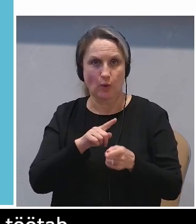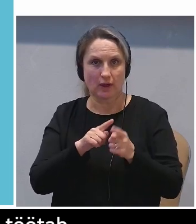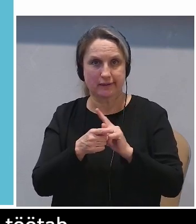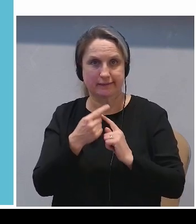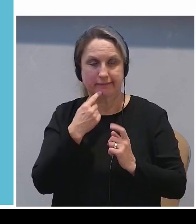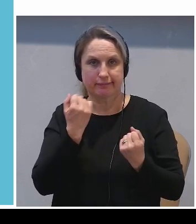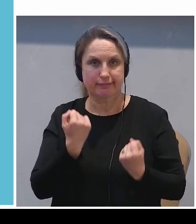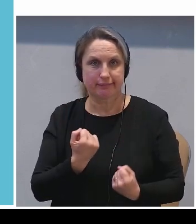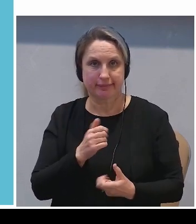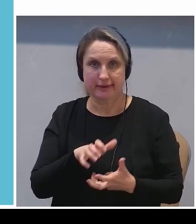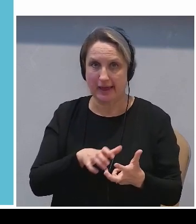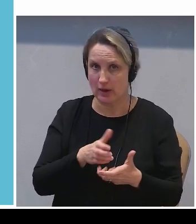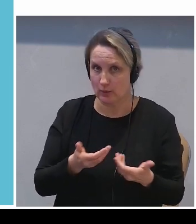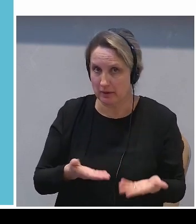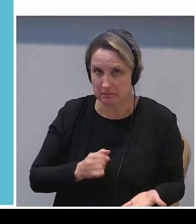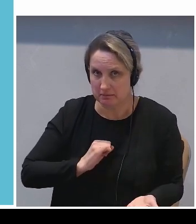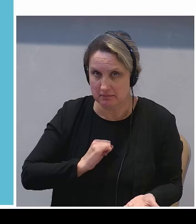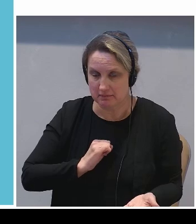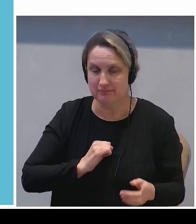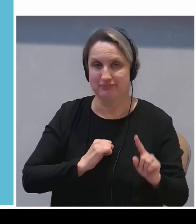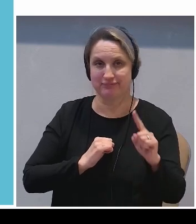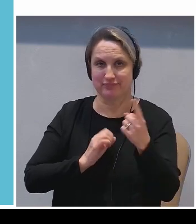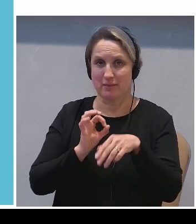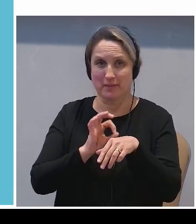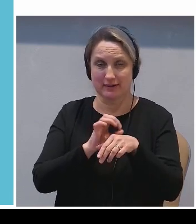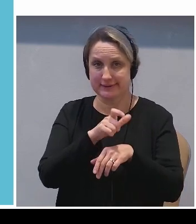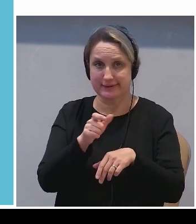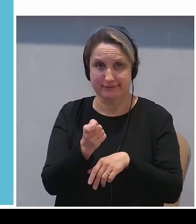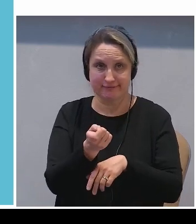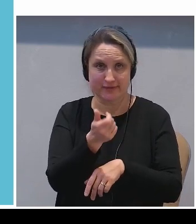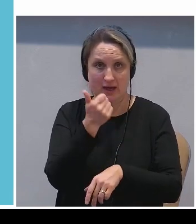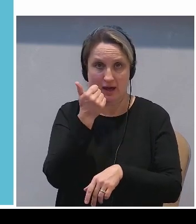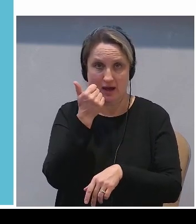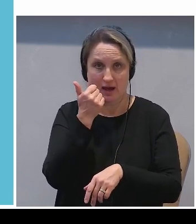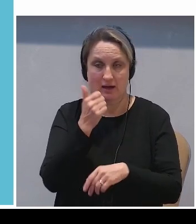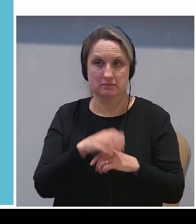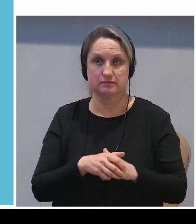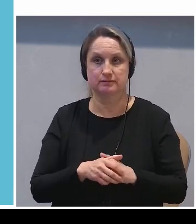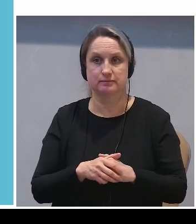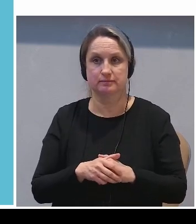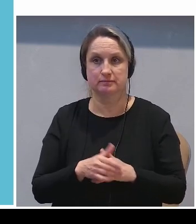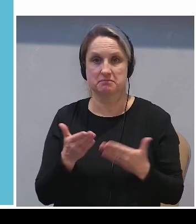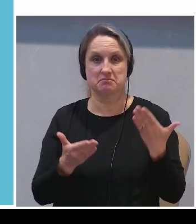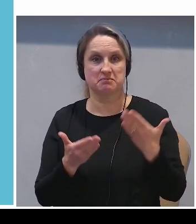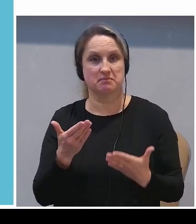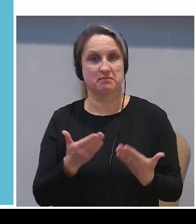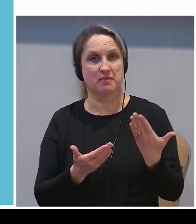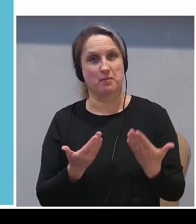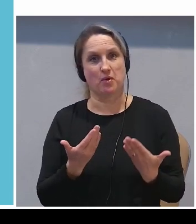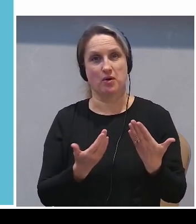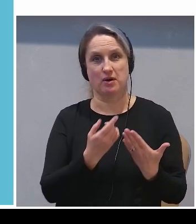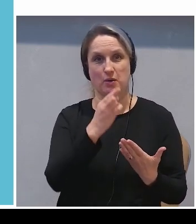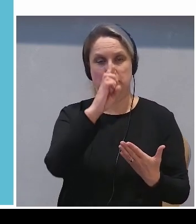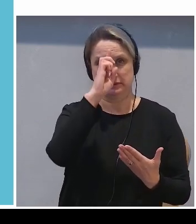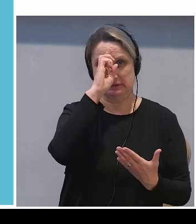Maybe in one single country we cannot run the trial because there is only one child. So it's important to go for the multinational component, but then